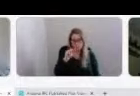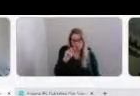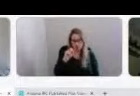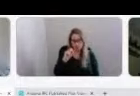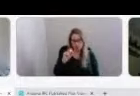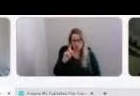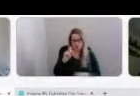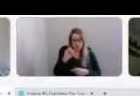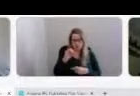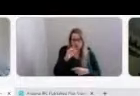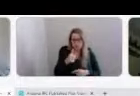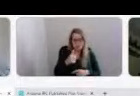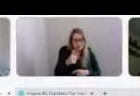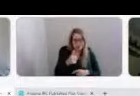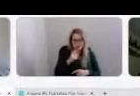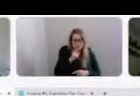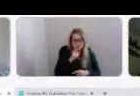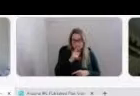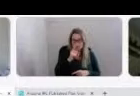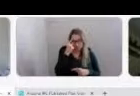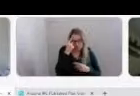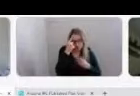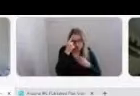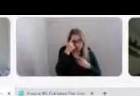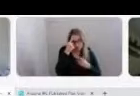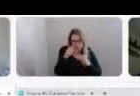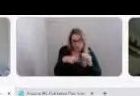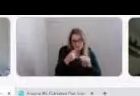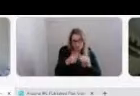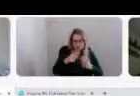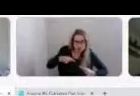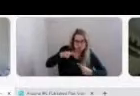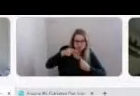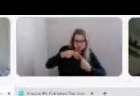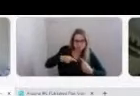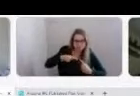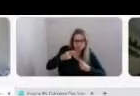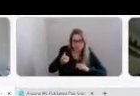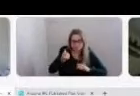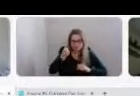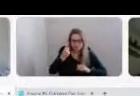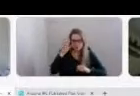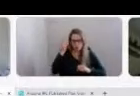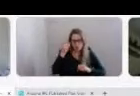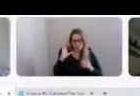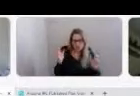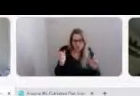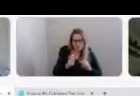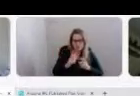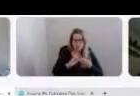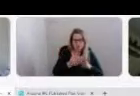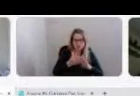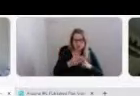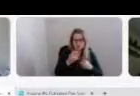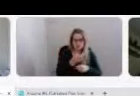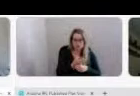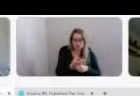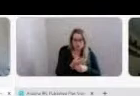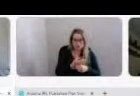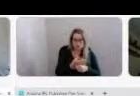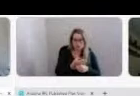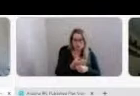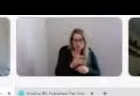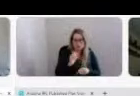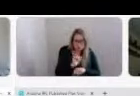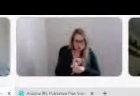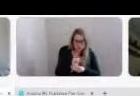really taken into consideration we're struggling to understand why our small city as well as our region which has been working